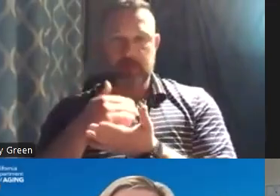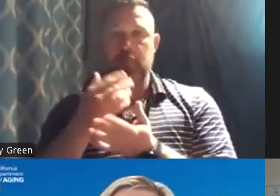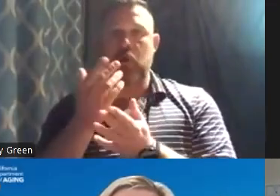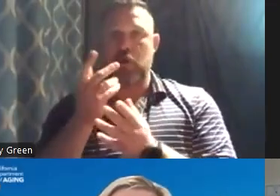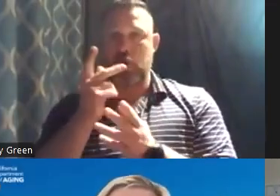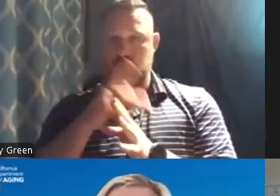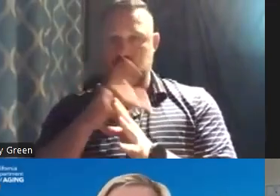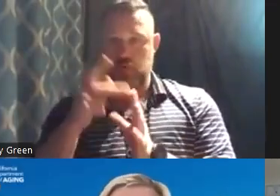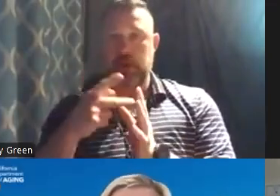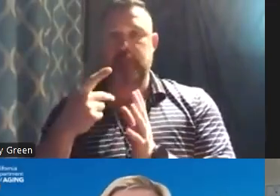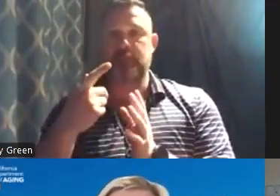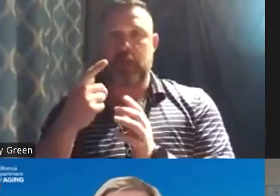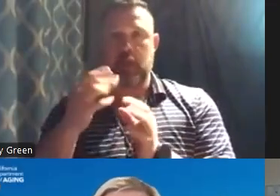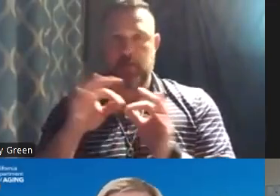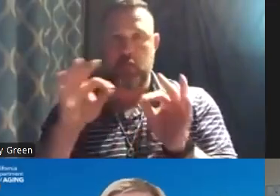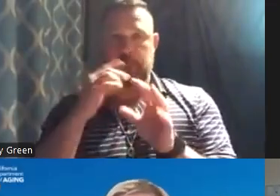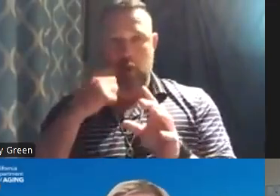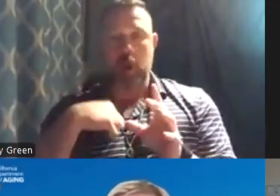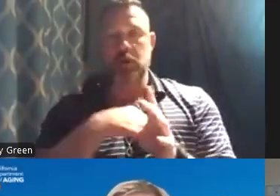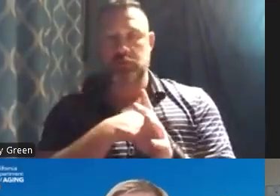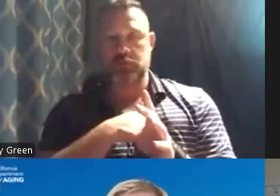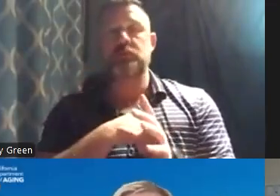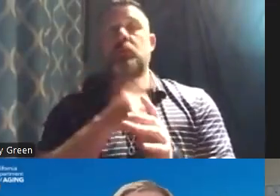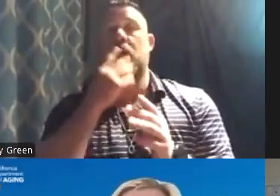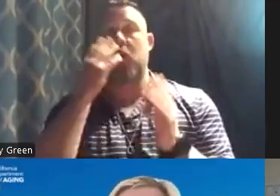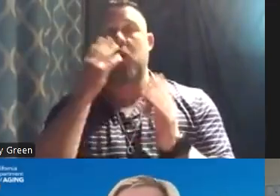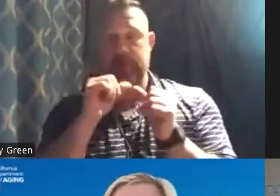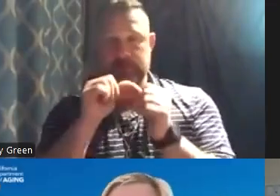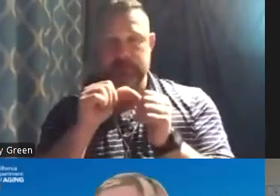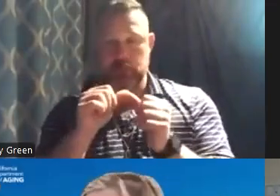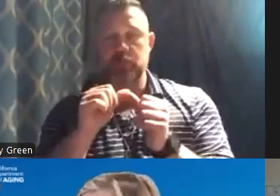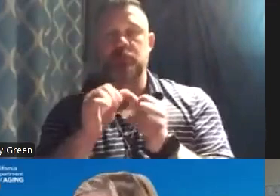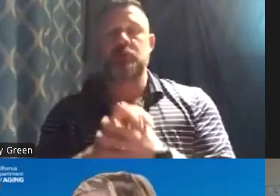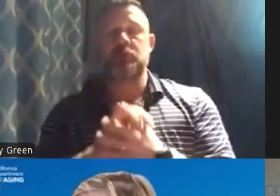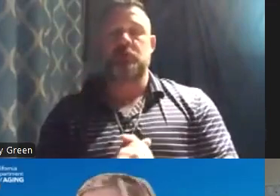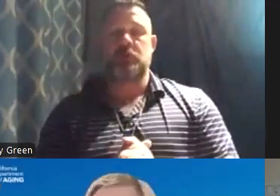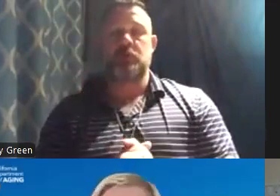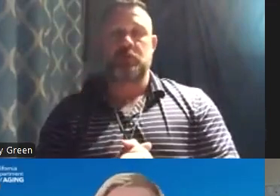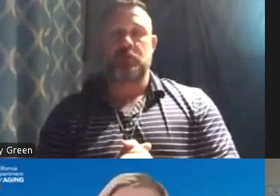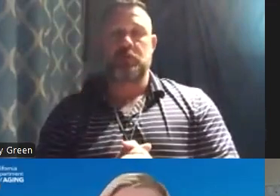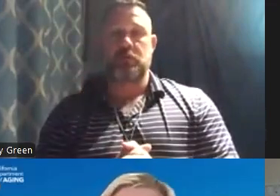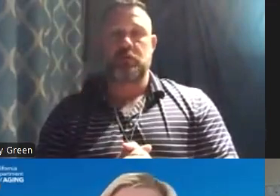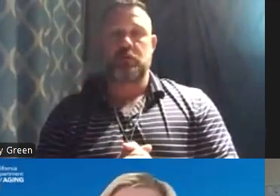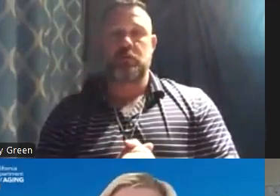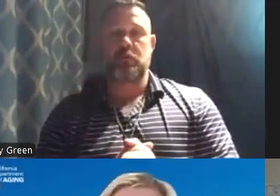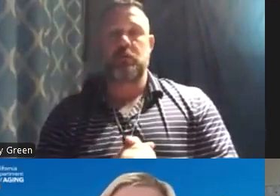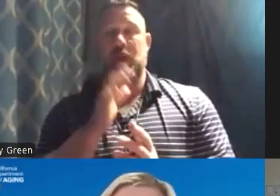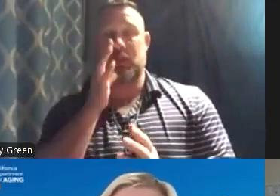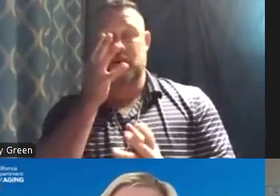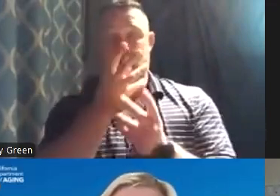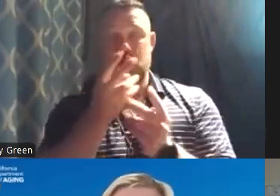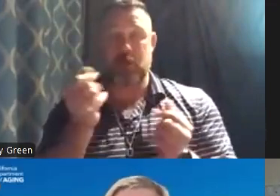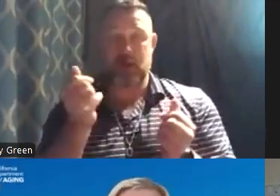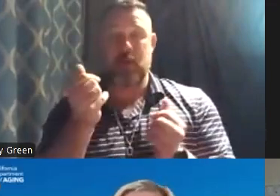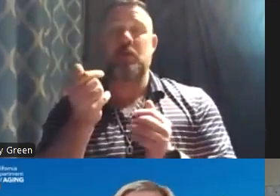is fantastic. We certainly hope that that continues to be the case as this gets worked out through the